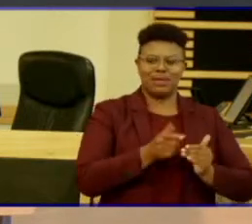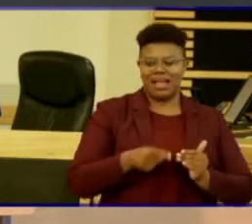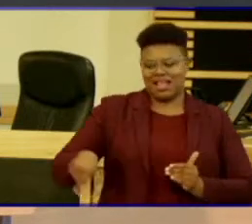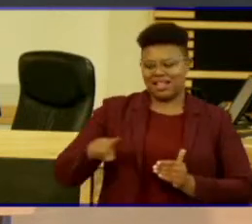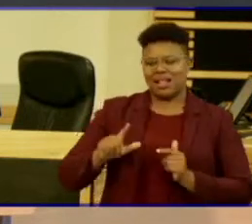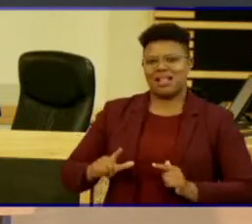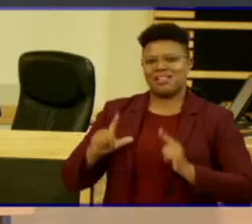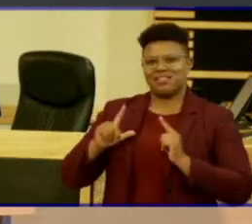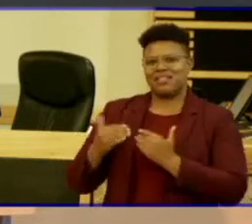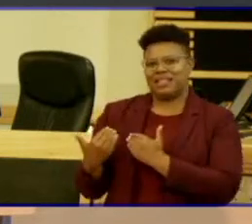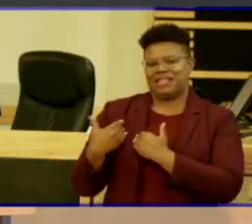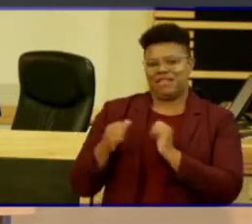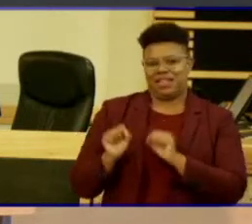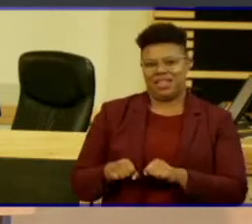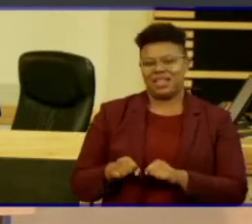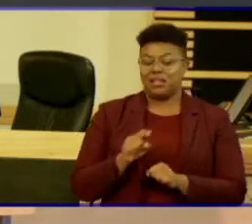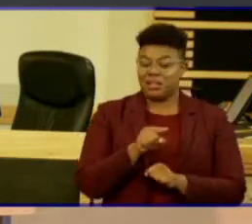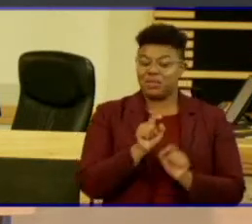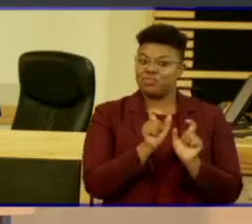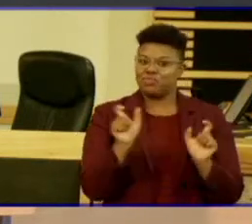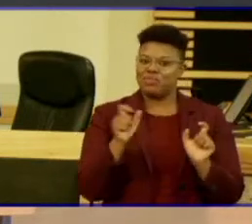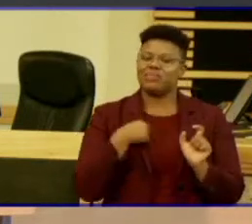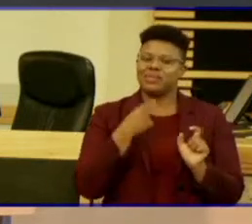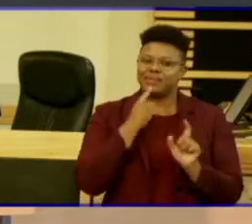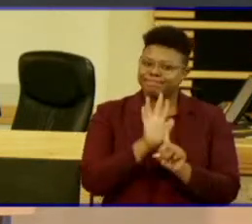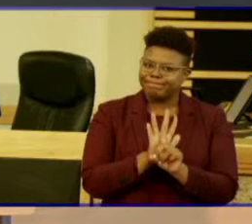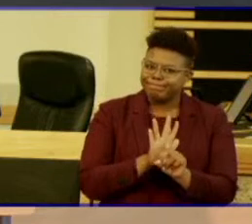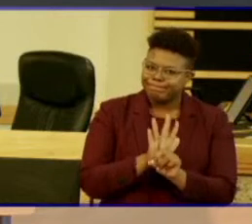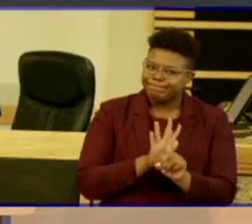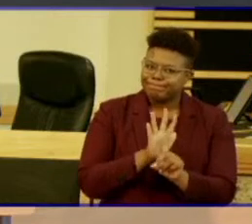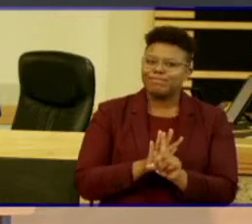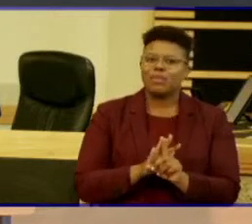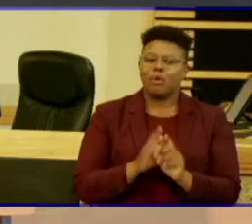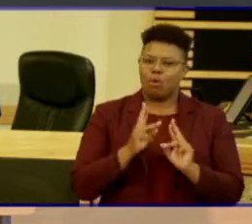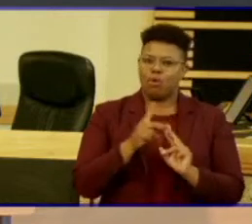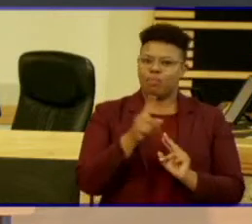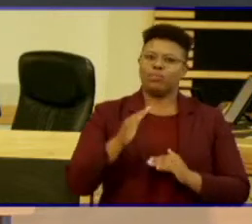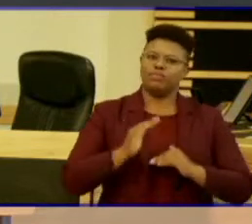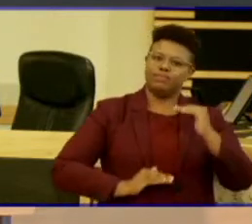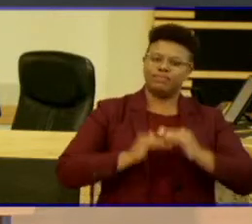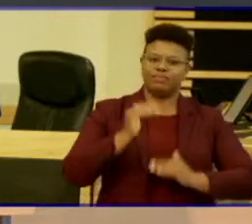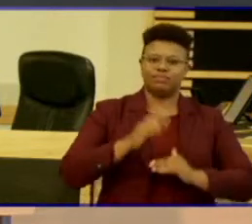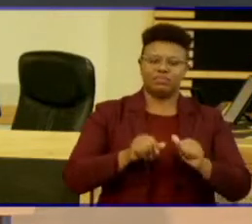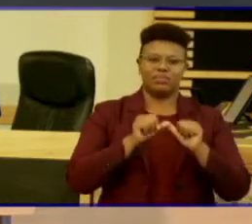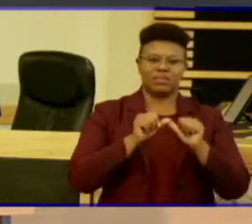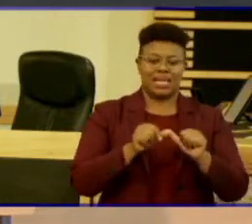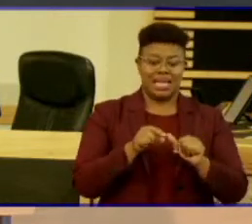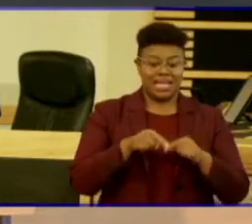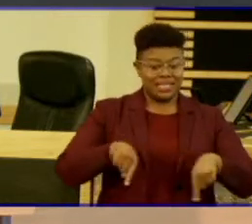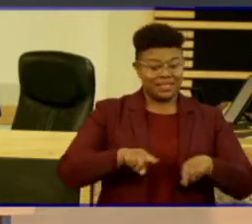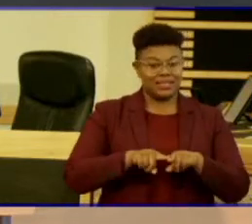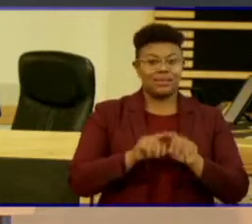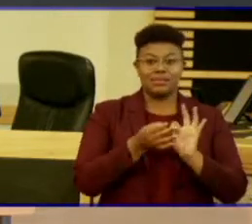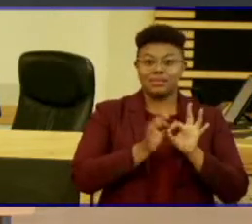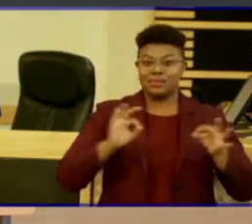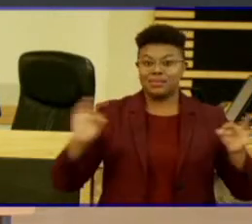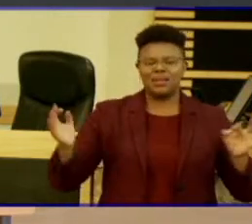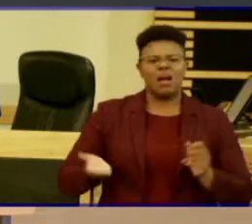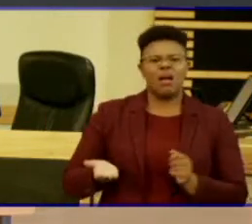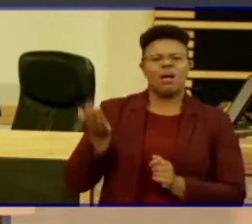thuthuzelekani. Ngokwenje nje kwethu sithi yakhekani. Lithatheni elikhalo